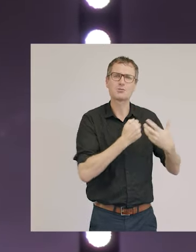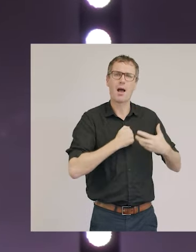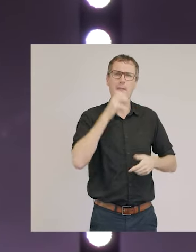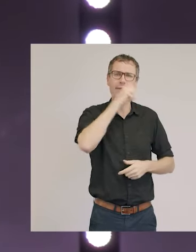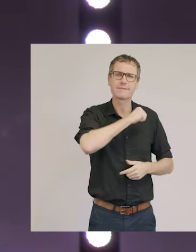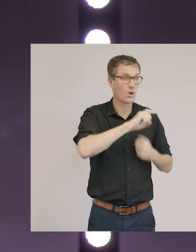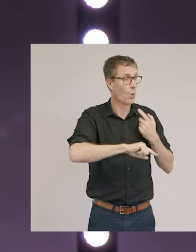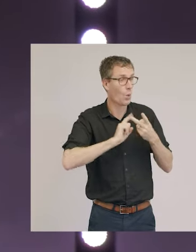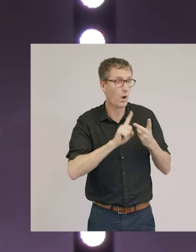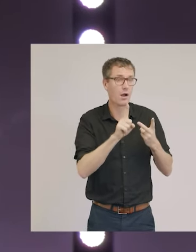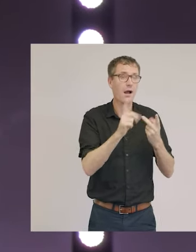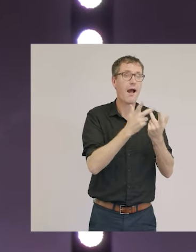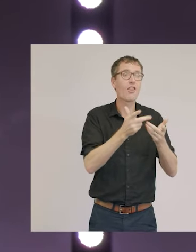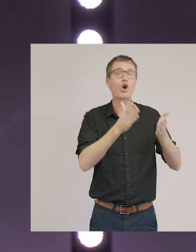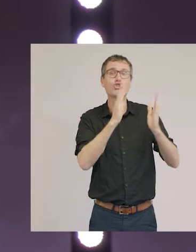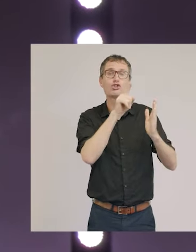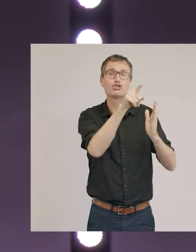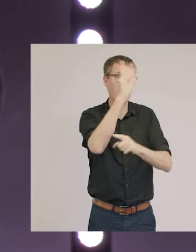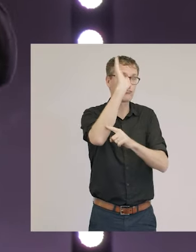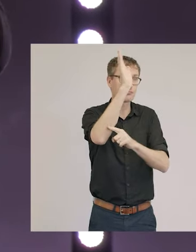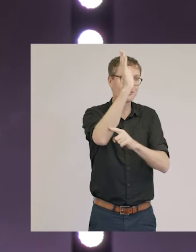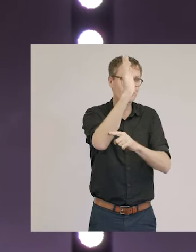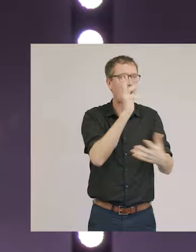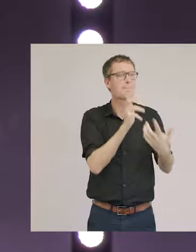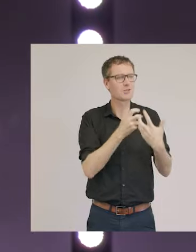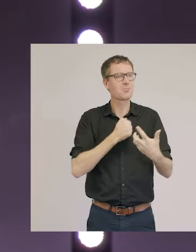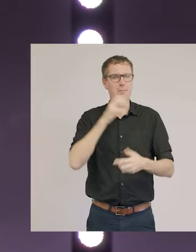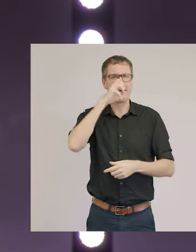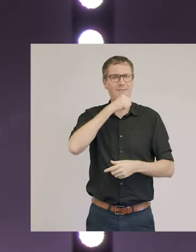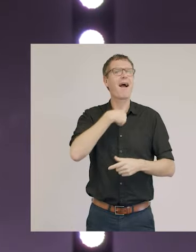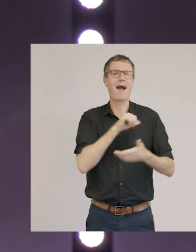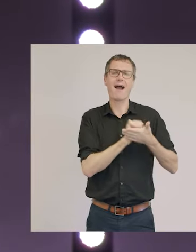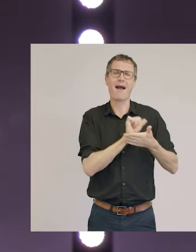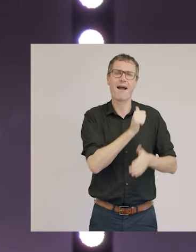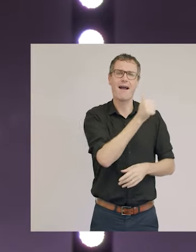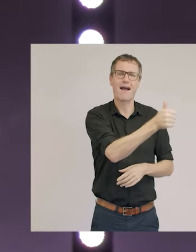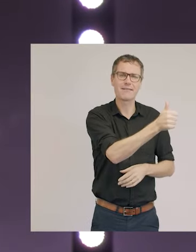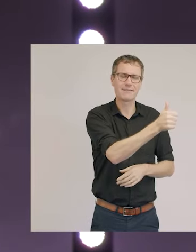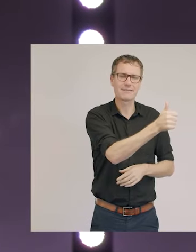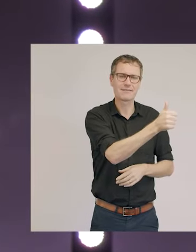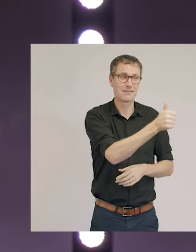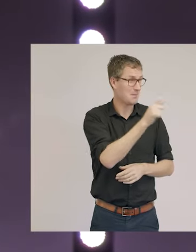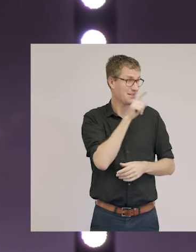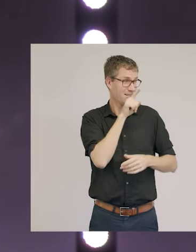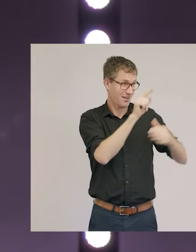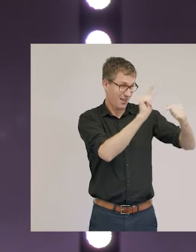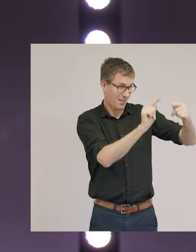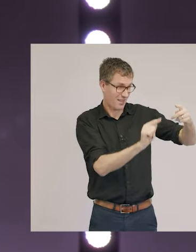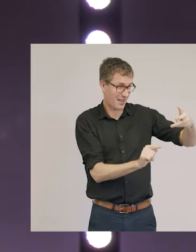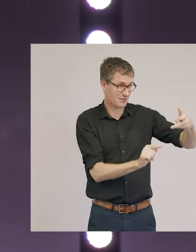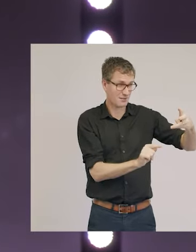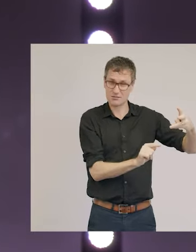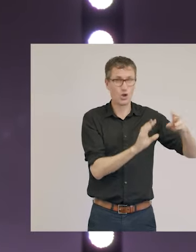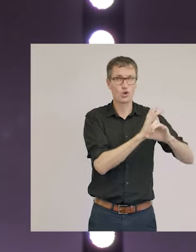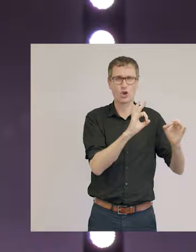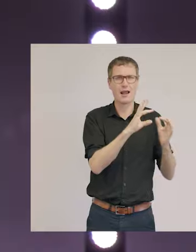them exactly what they want to hear, where it endorses sin and it endorses lifestyles that are away from